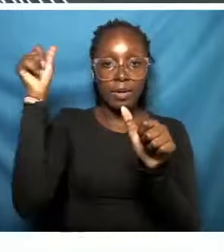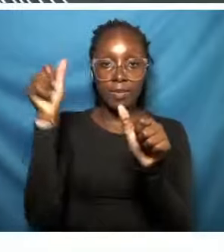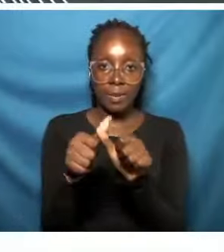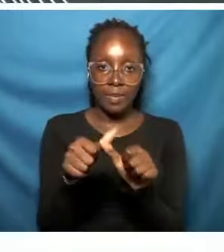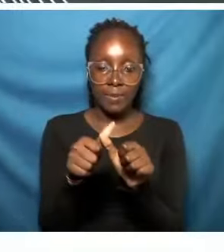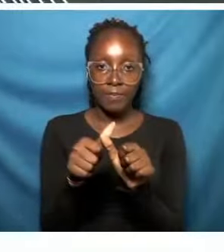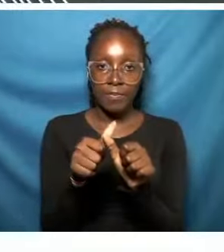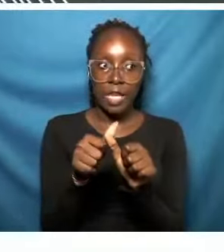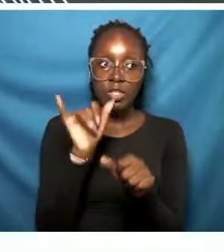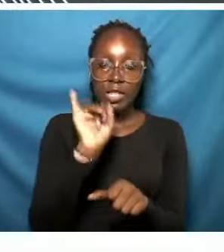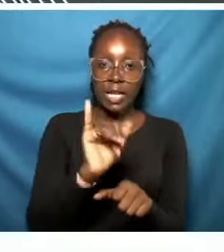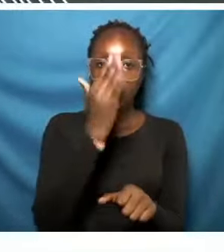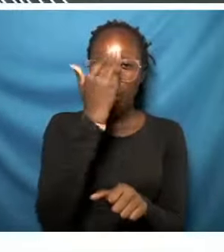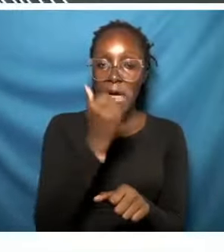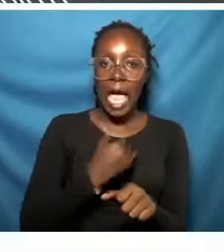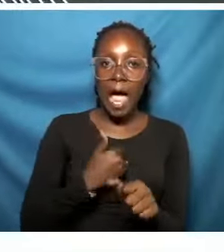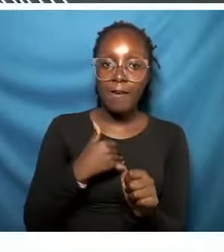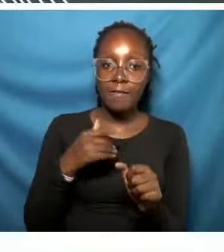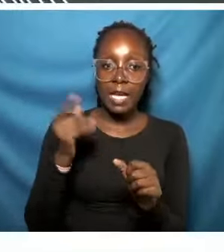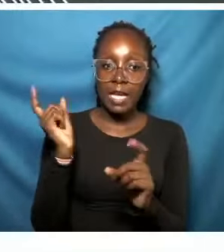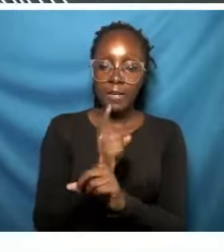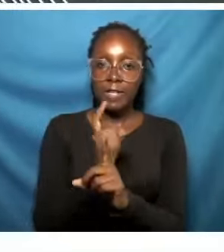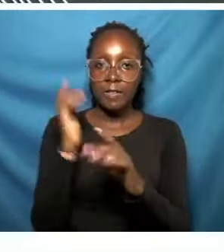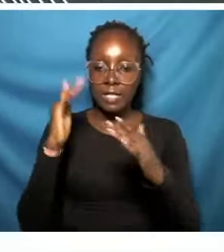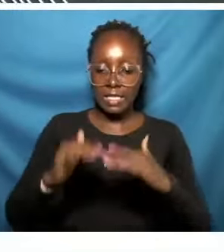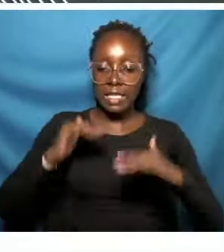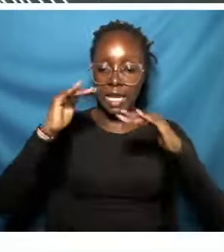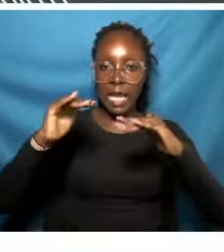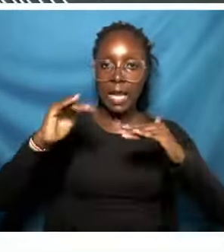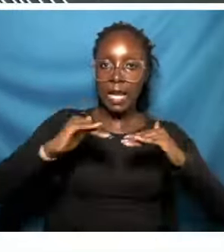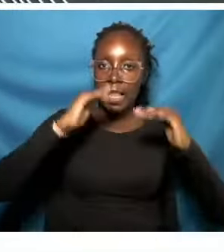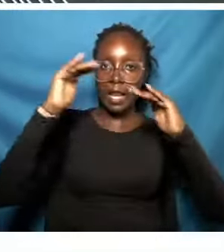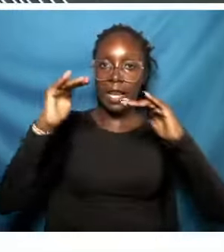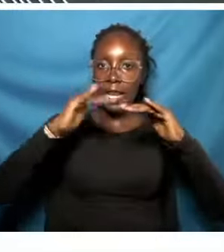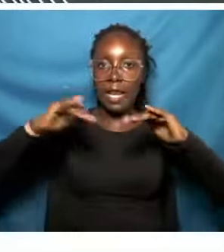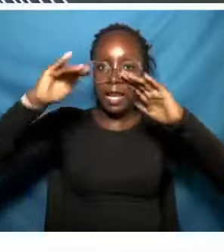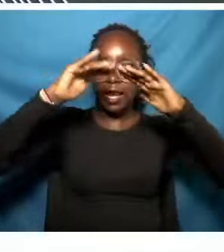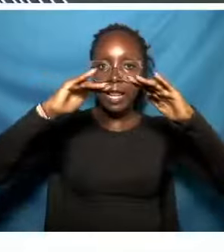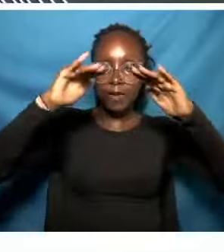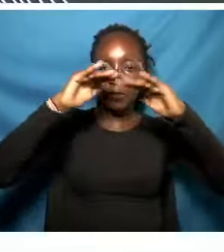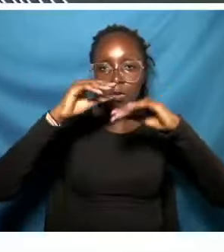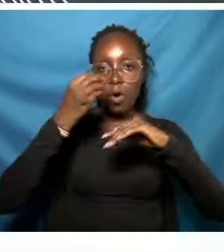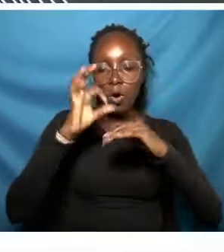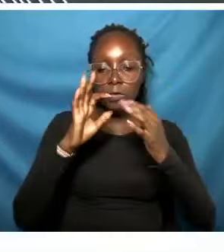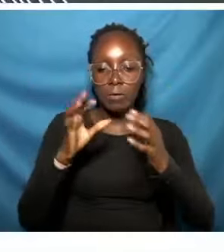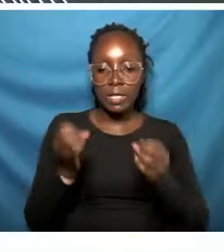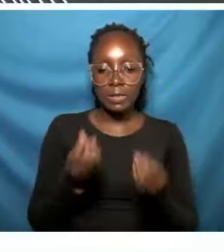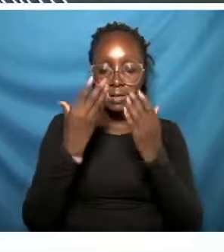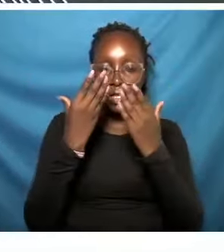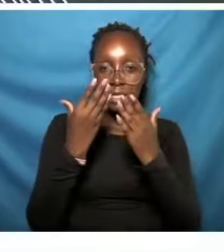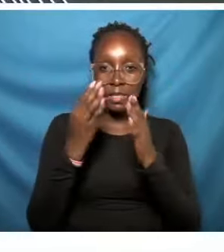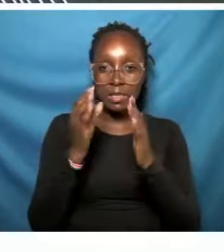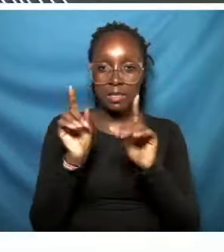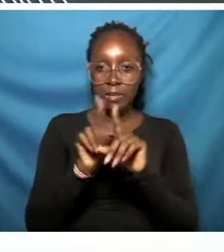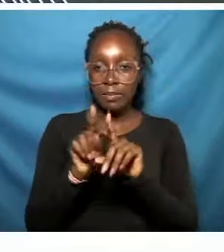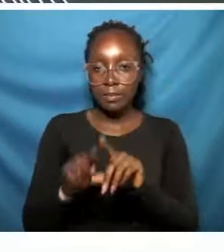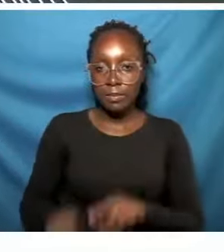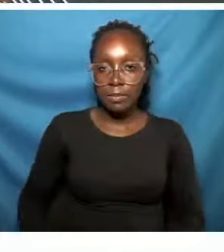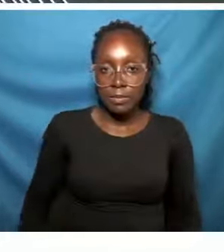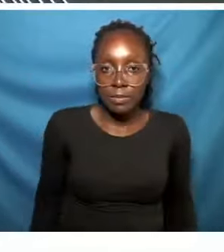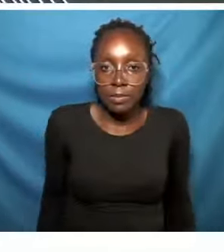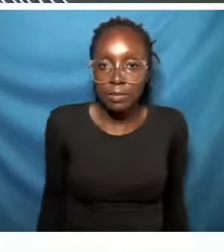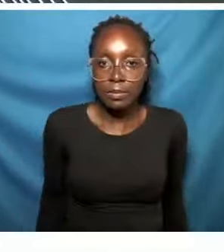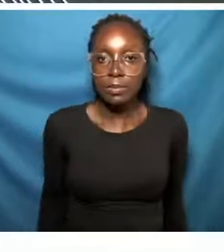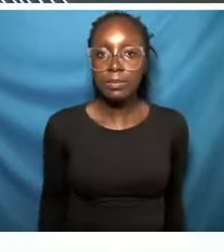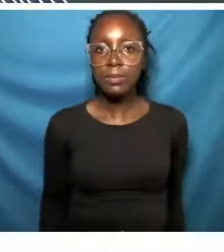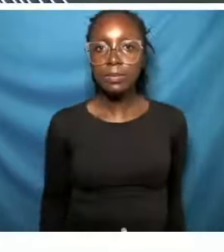levels of sacrifices, including others that were carried out only once every year. But he's also paralleling this